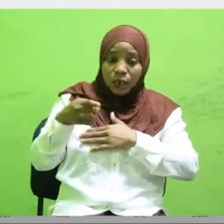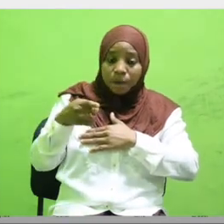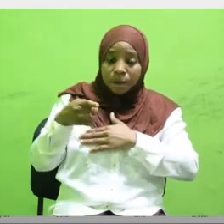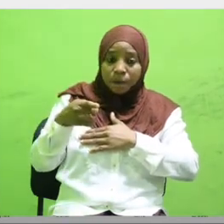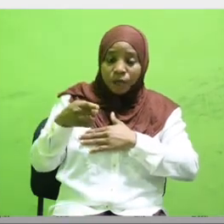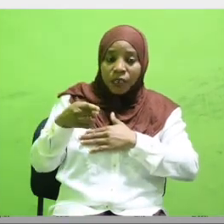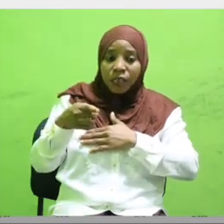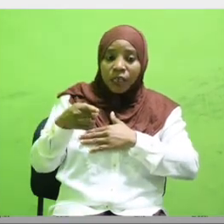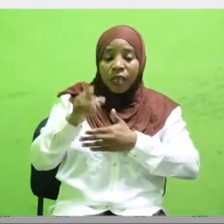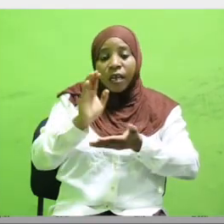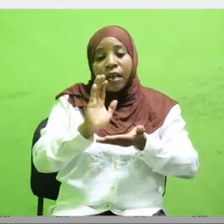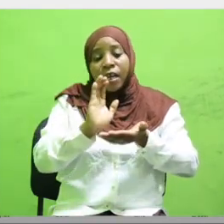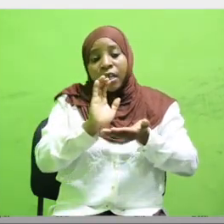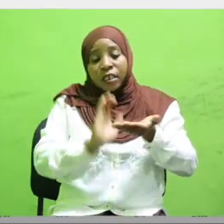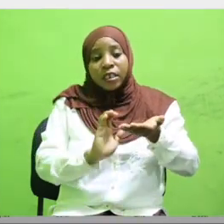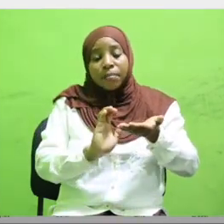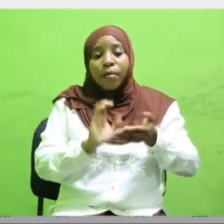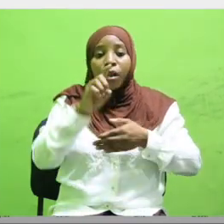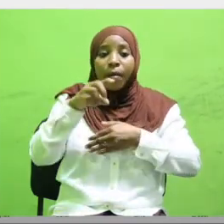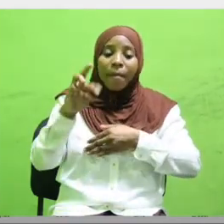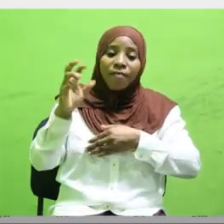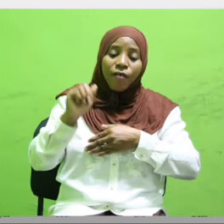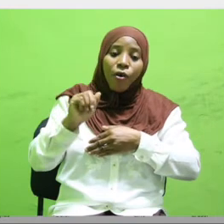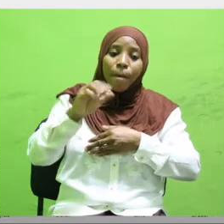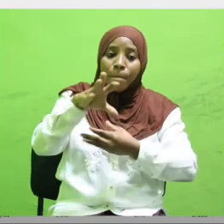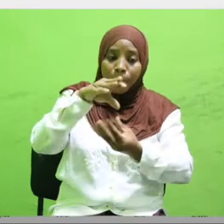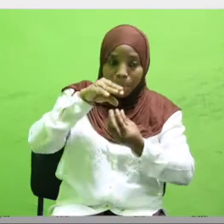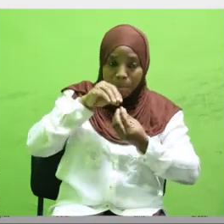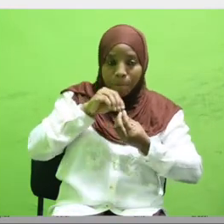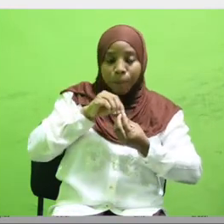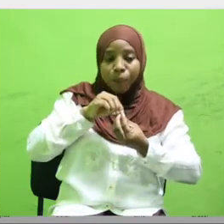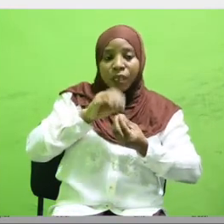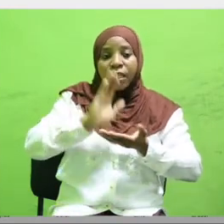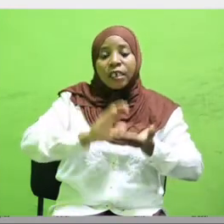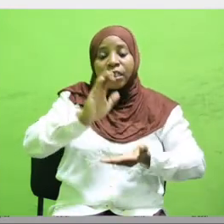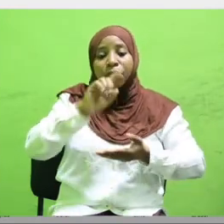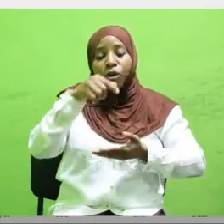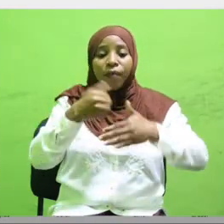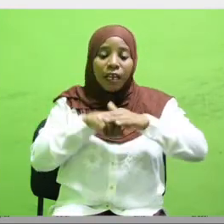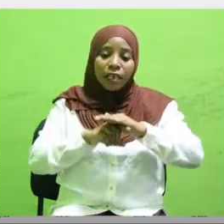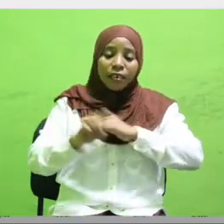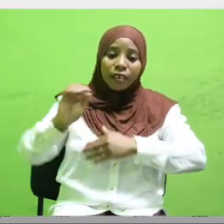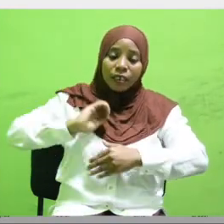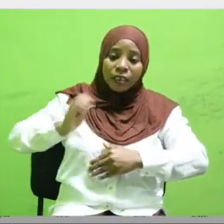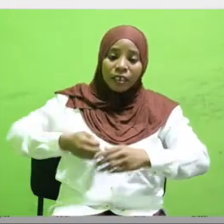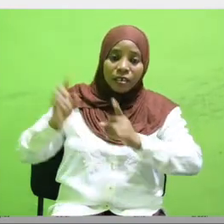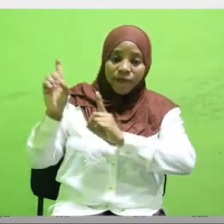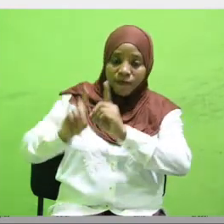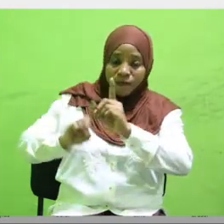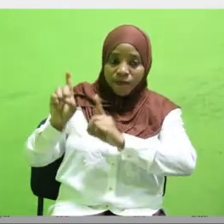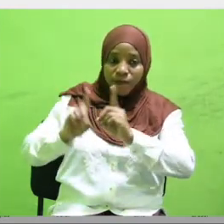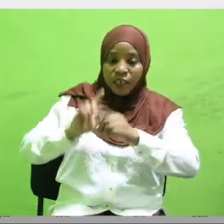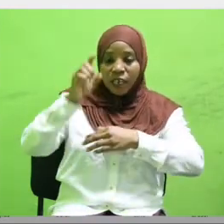like this, you can write it in a bullet form, or you can write it in small number form or small letter forms, whichever you